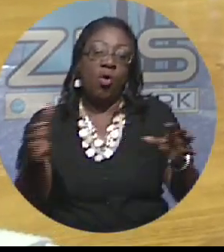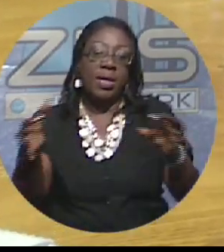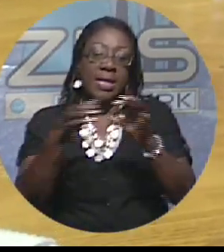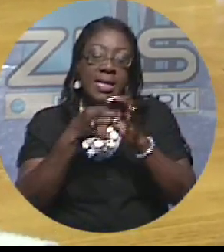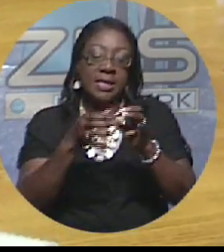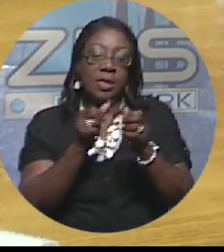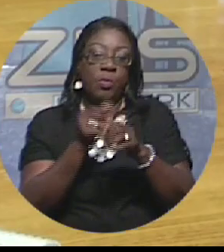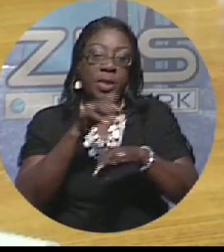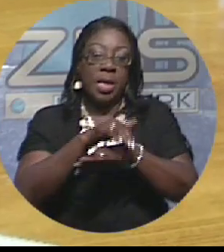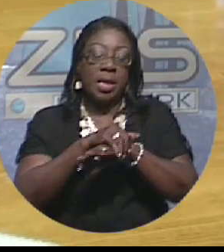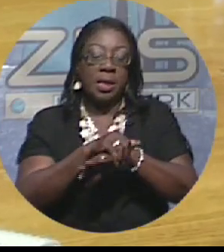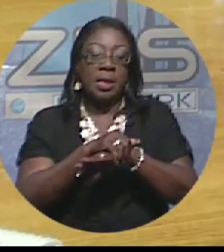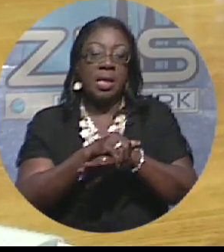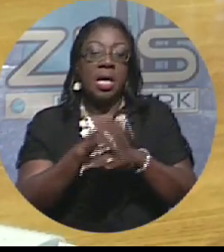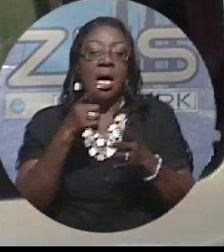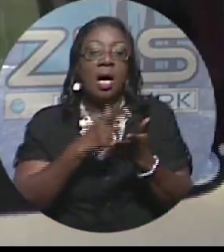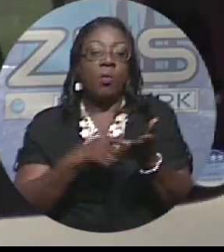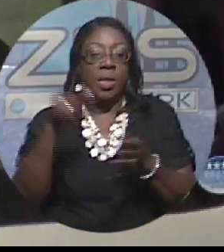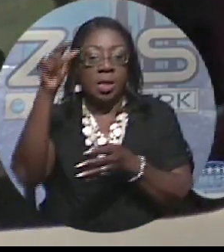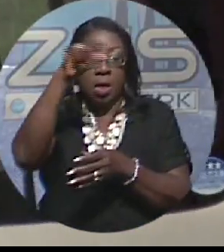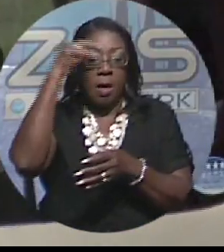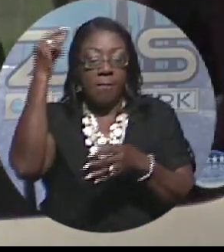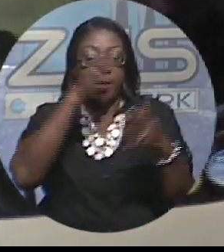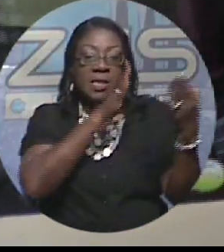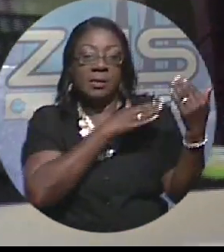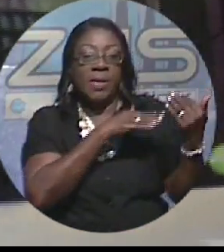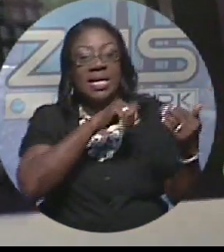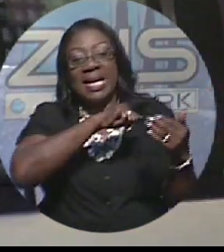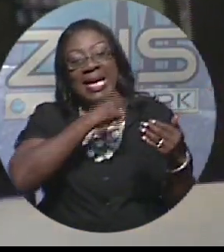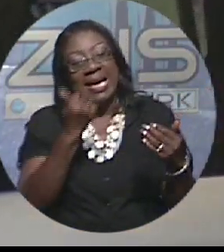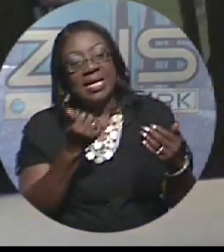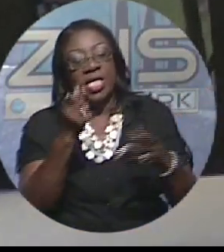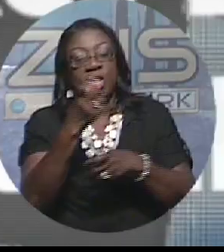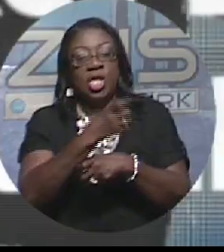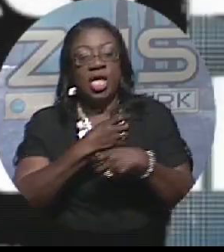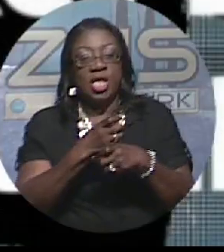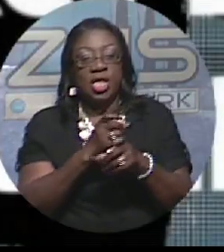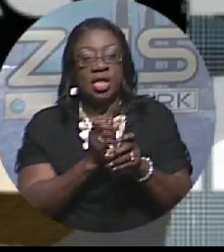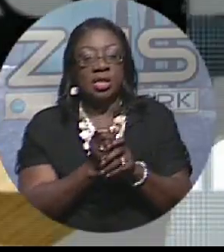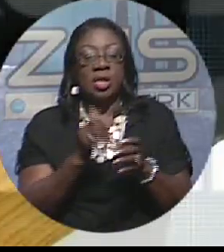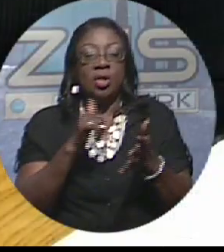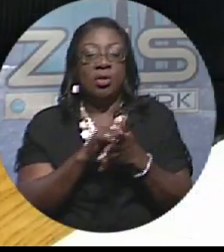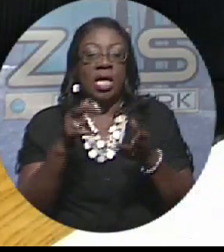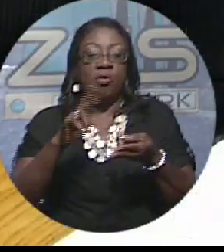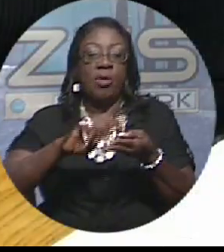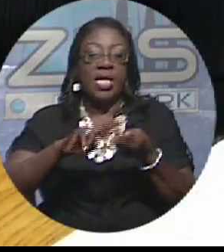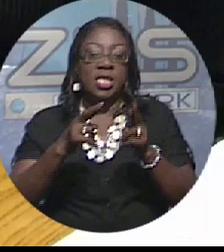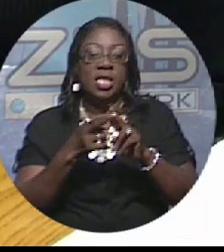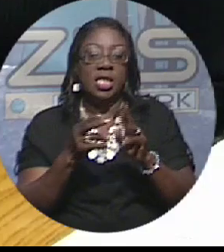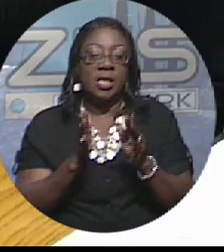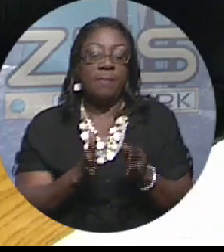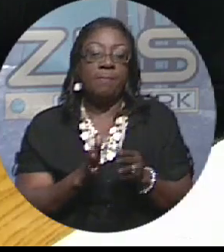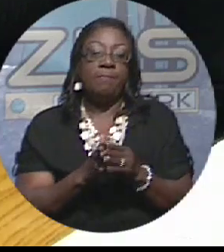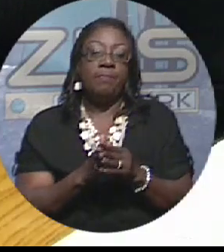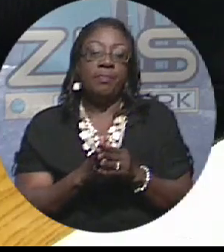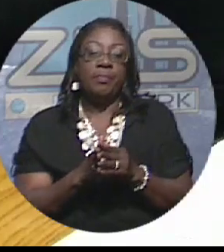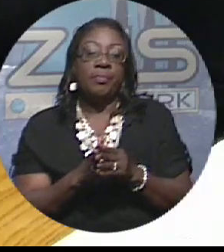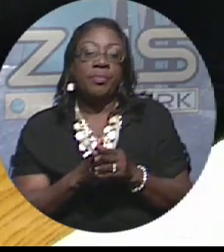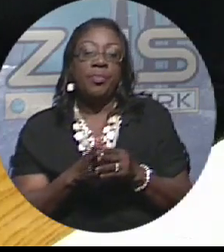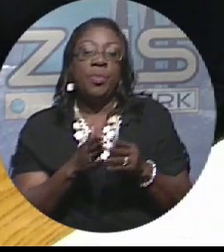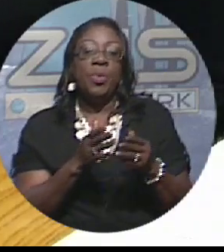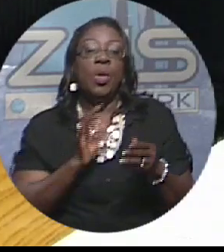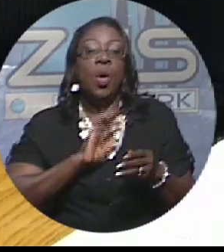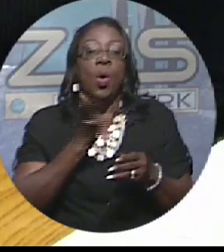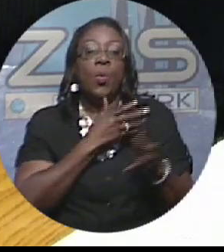on whether government expects any impact to that relationship. The main tourism vehicle from the United